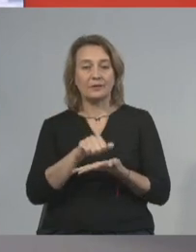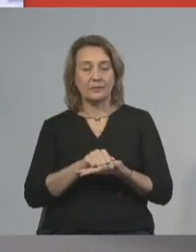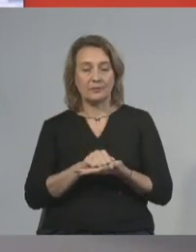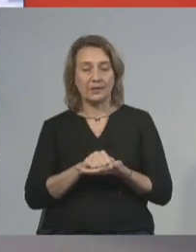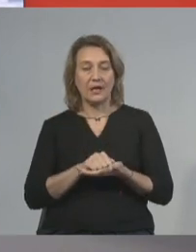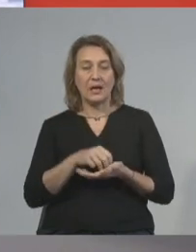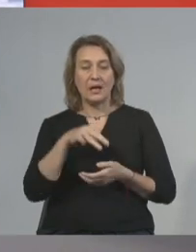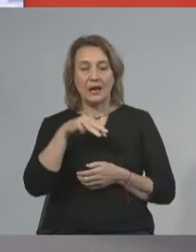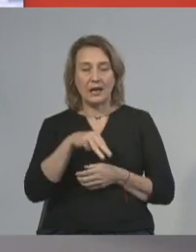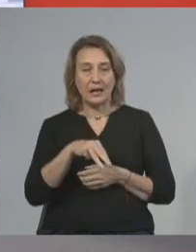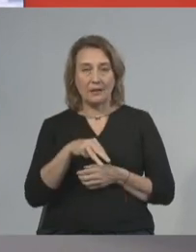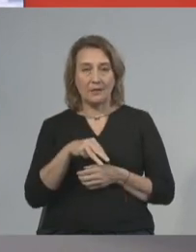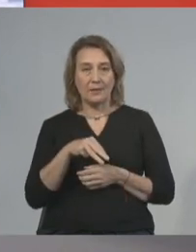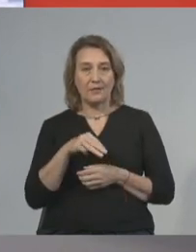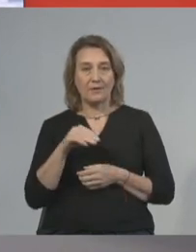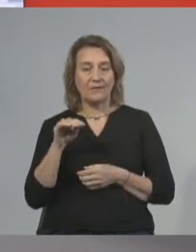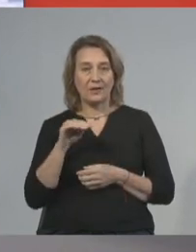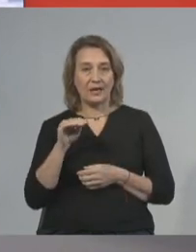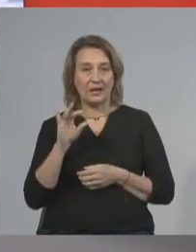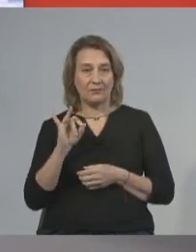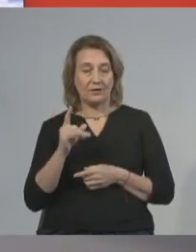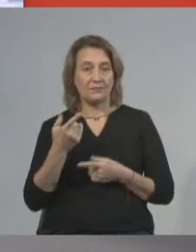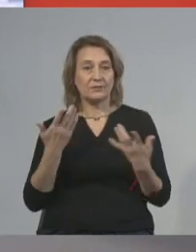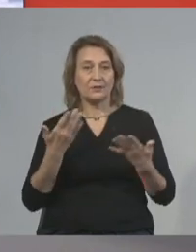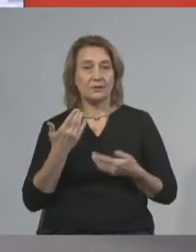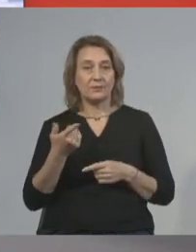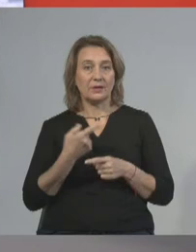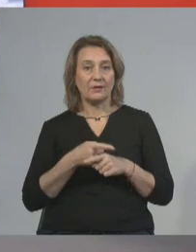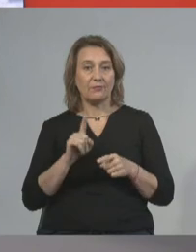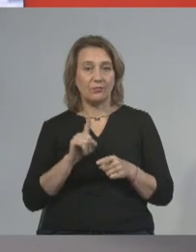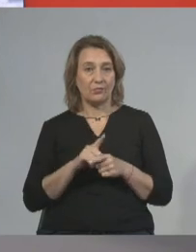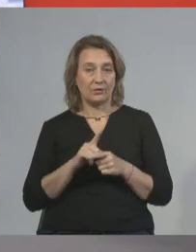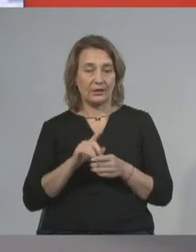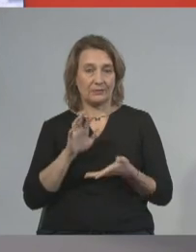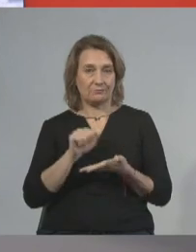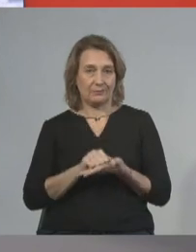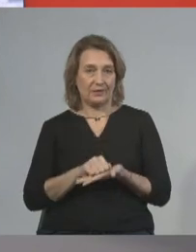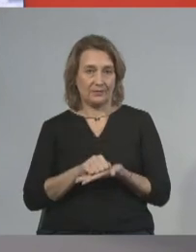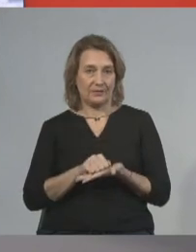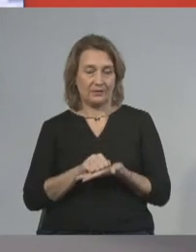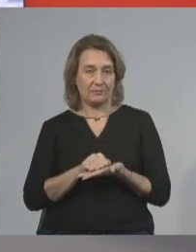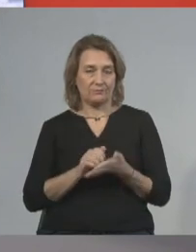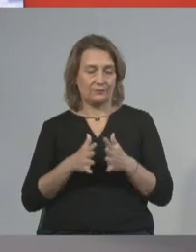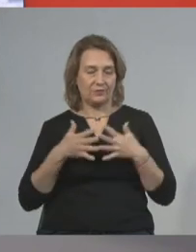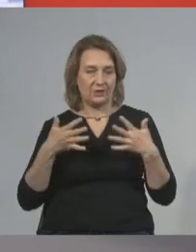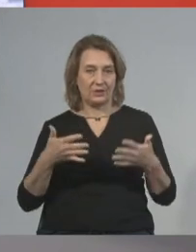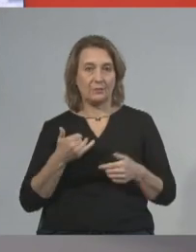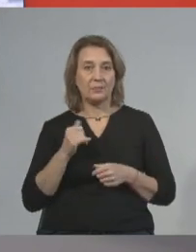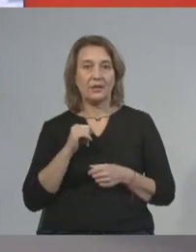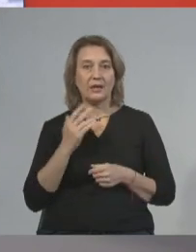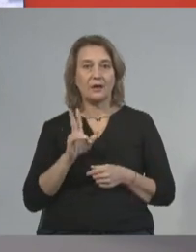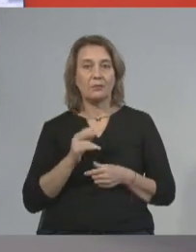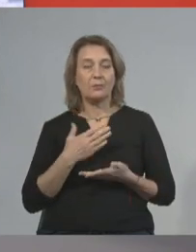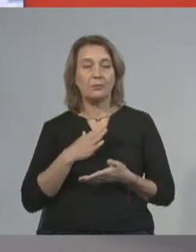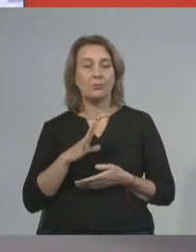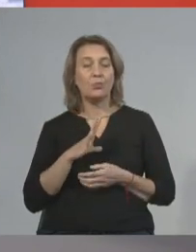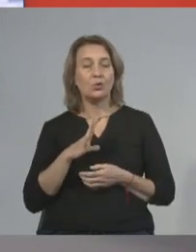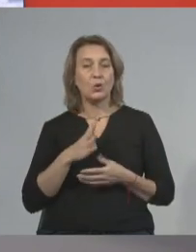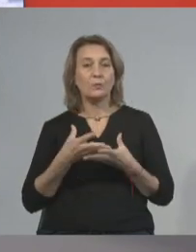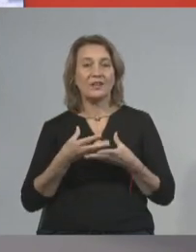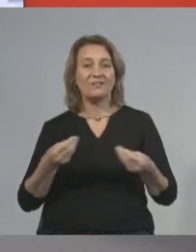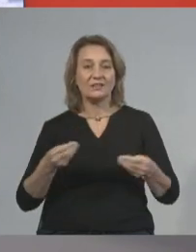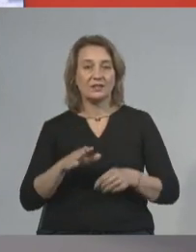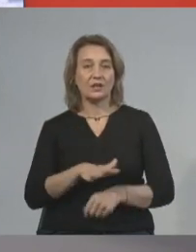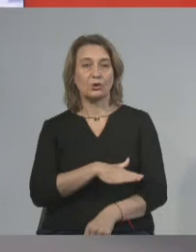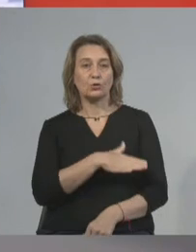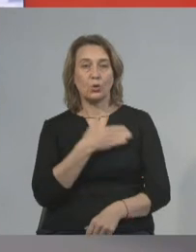the same is with memorandums with imf and with imf loans these documents are very difficult to